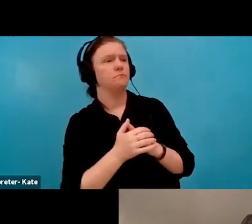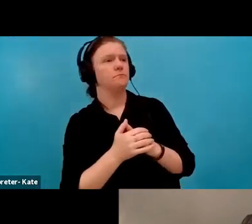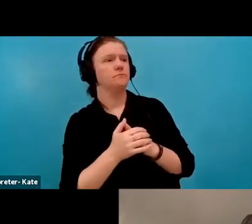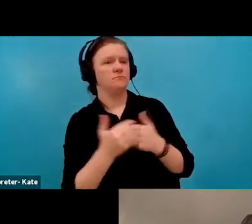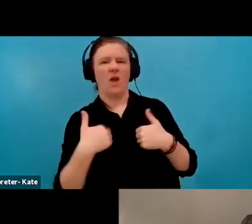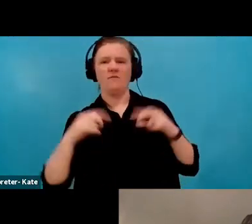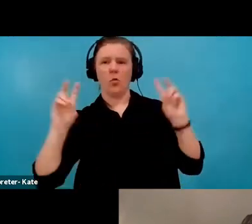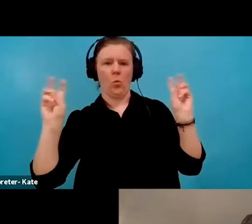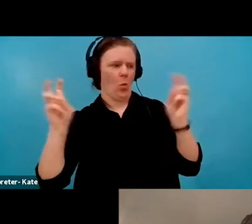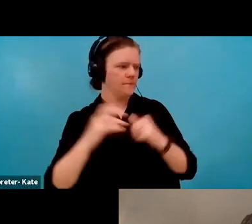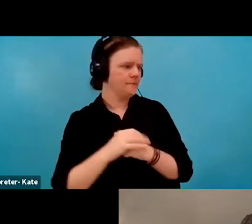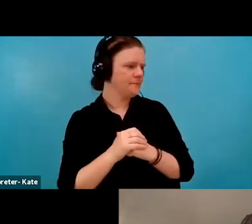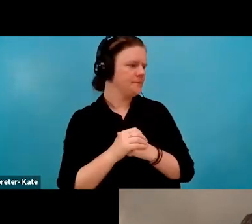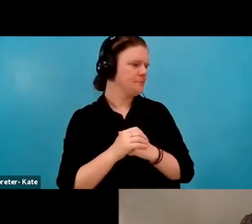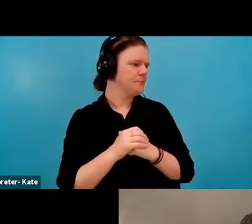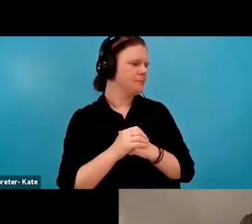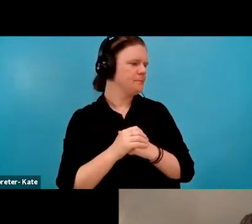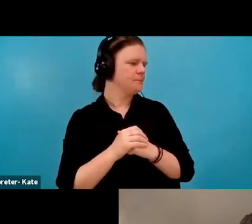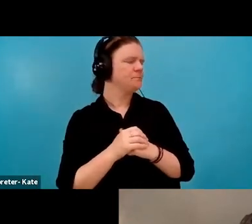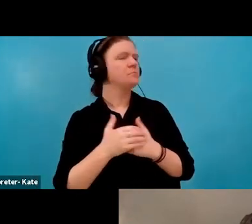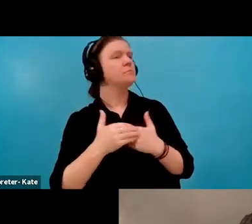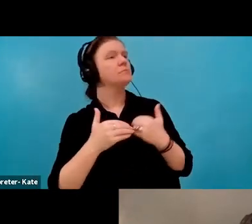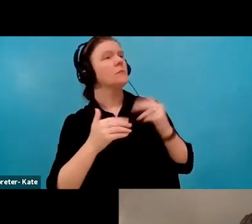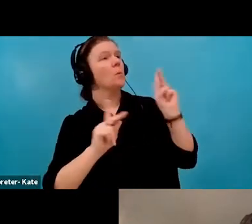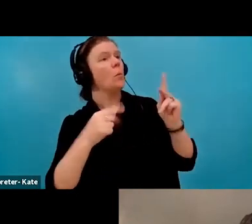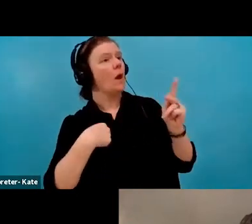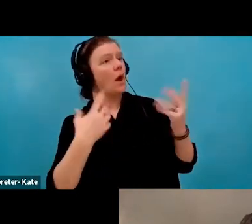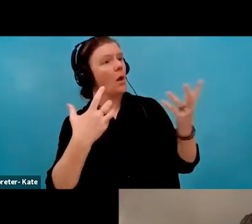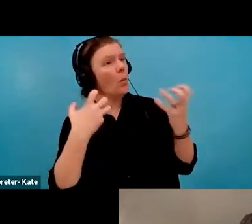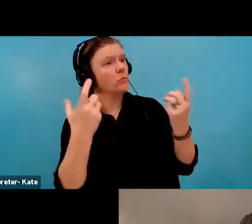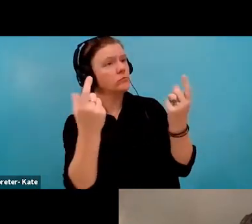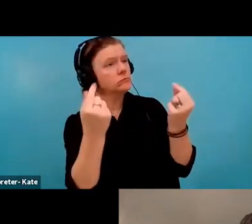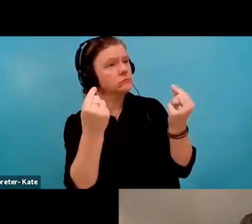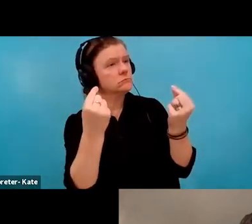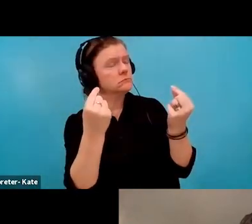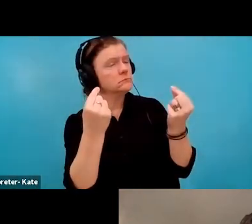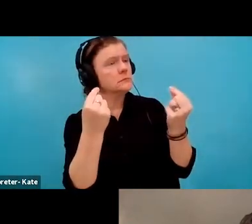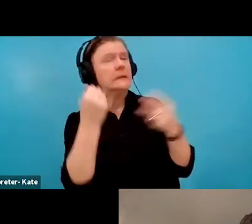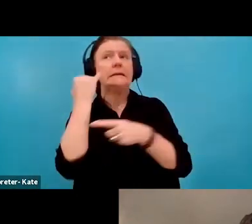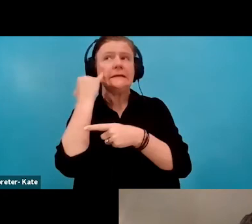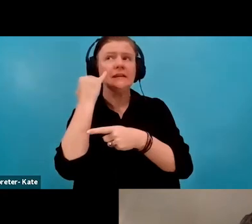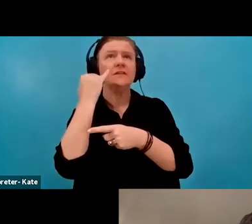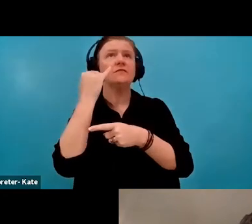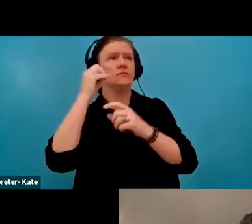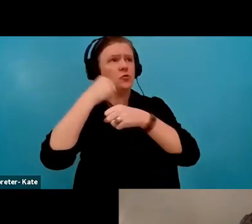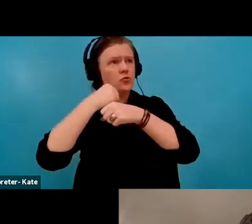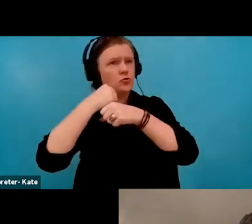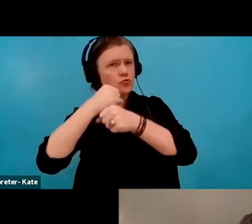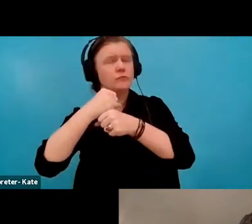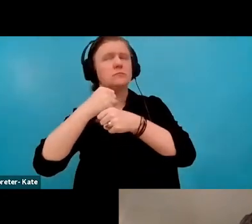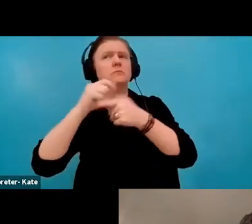up on my screen. What I would ask people to do is ask themselves as they are creating,